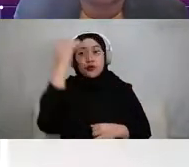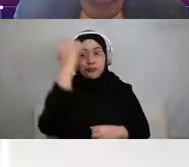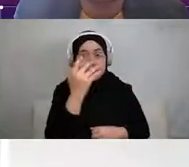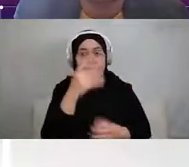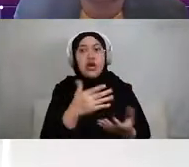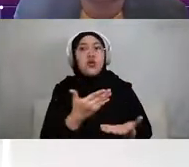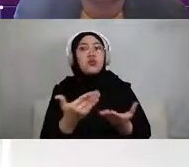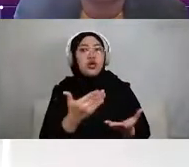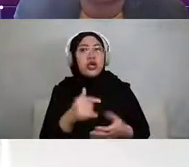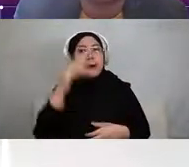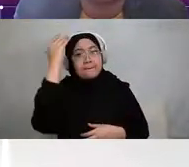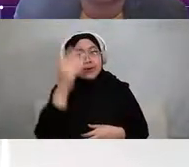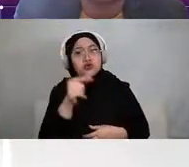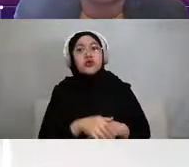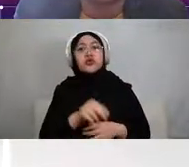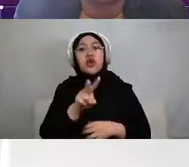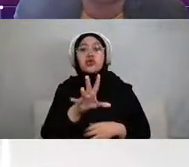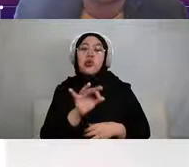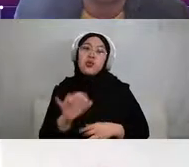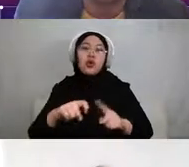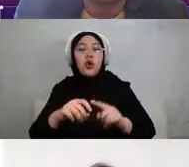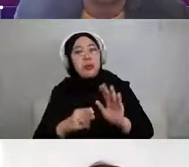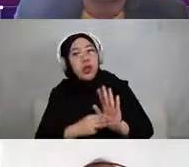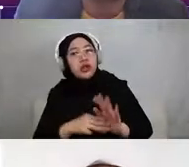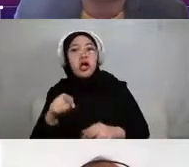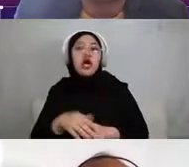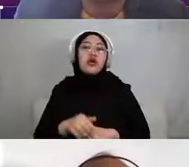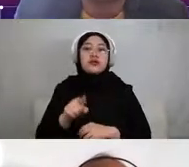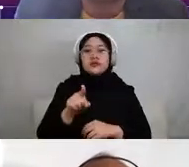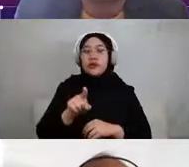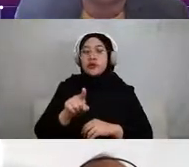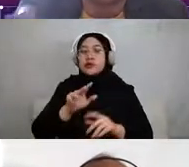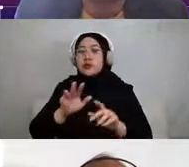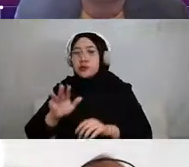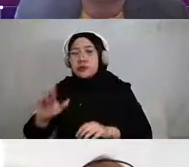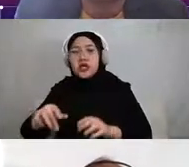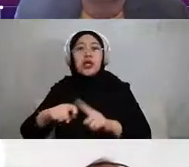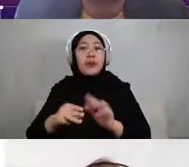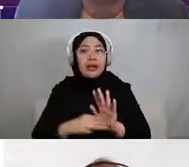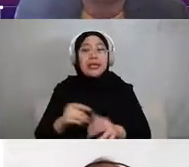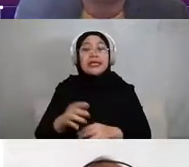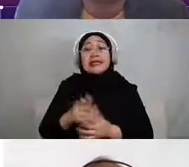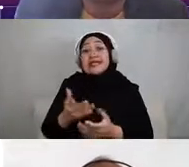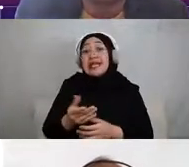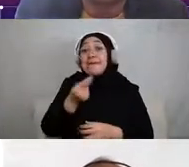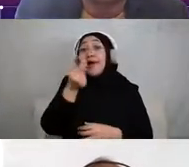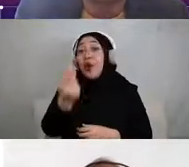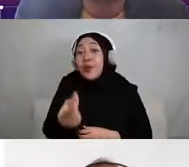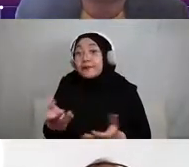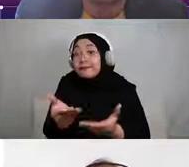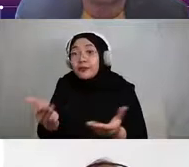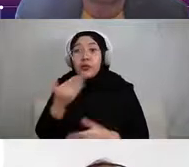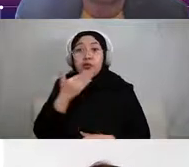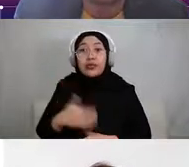operate 100 kilometer, some may operate 150 kilometer. We suggest you to prefer nighttime charging, with which the grid can